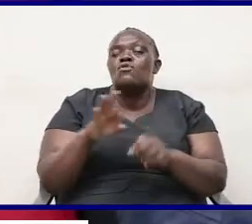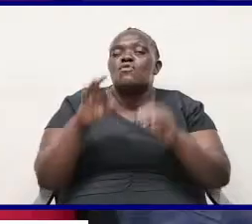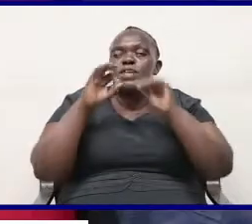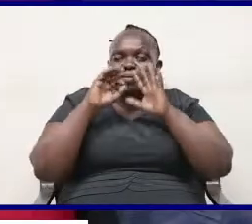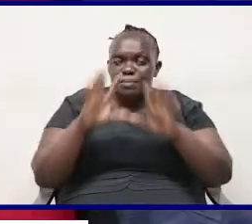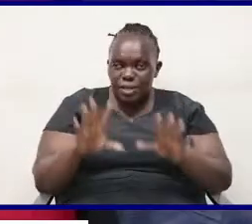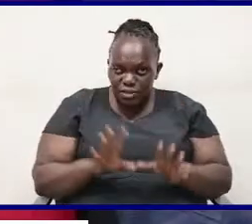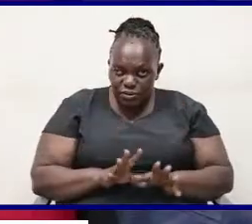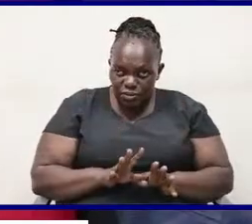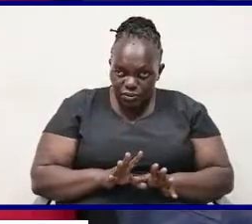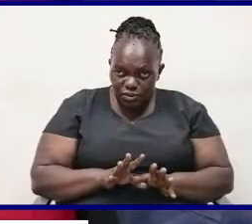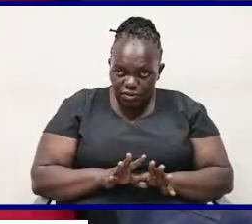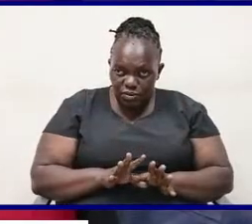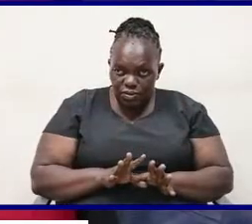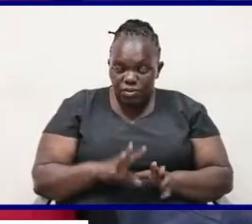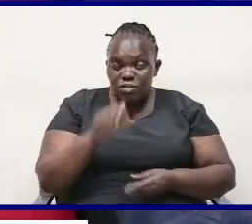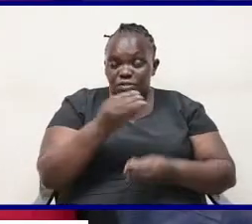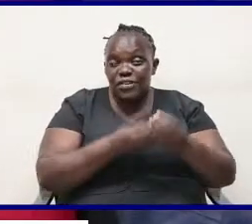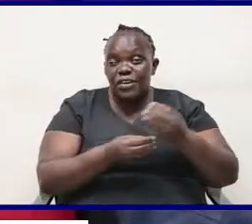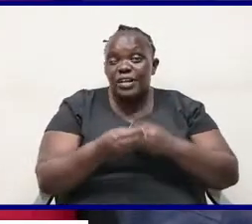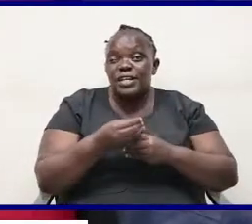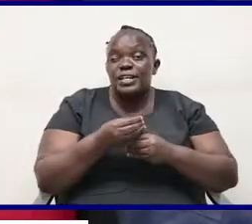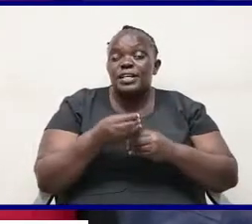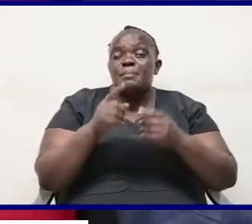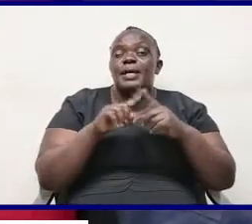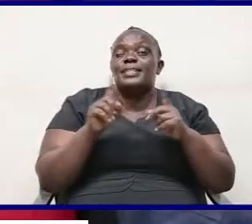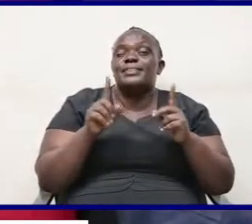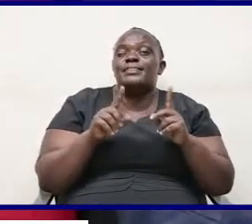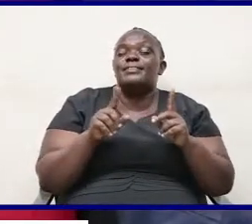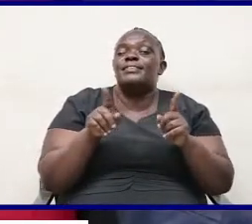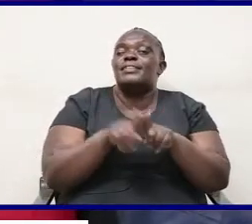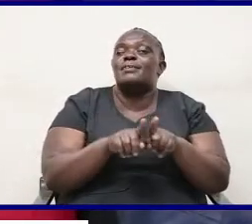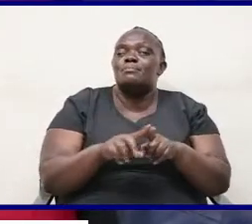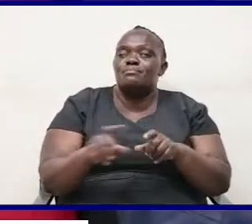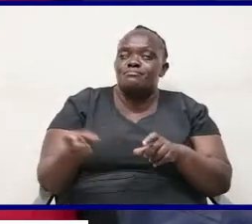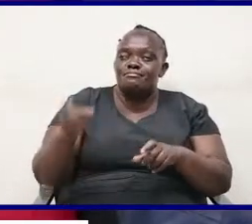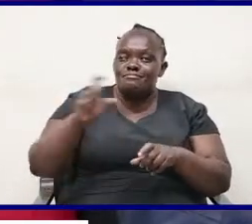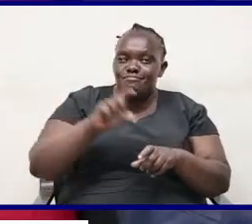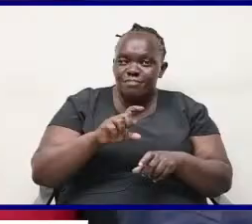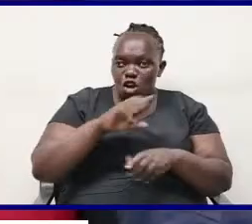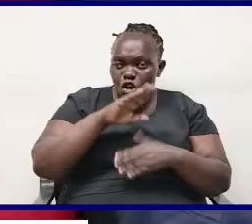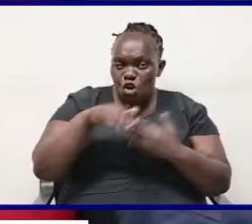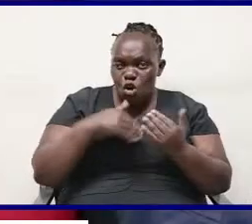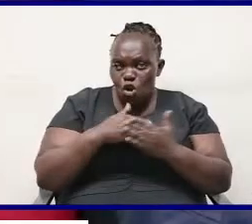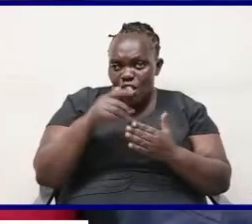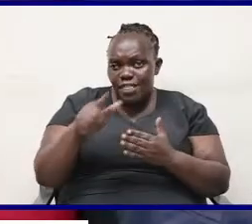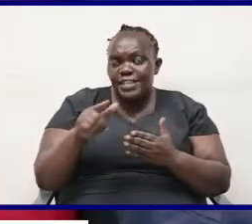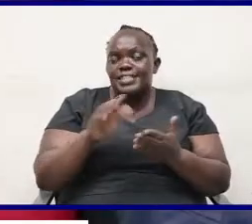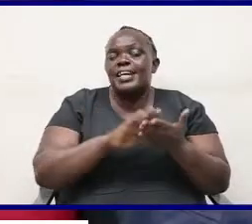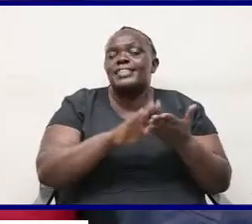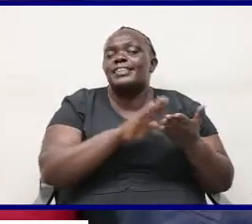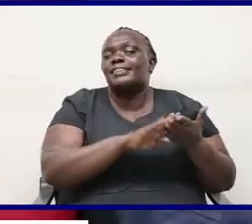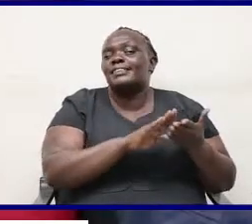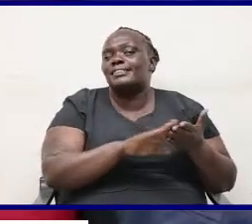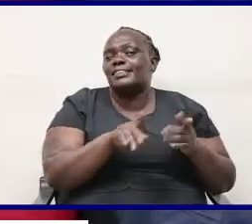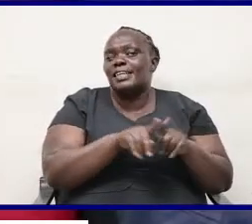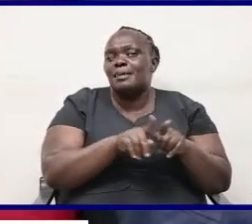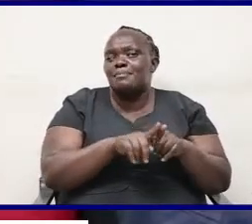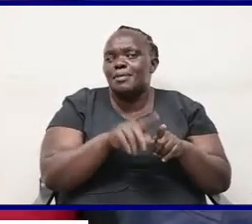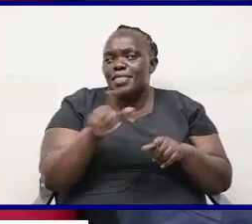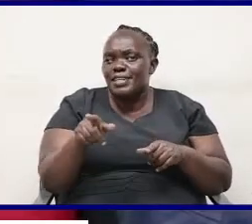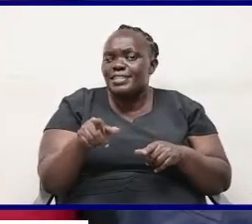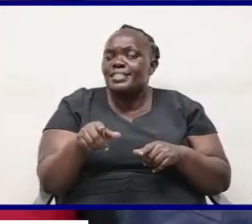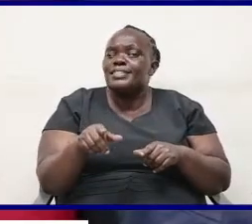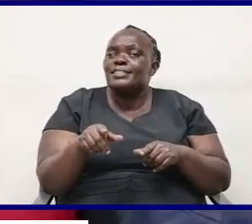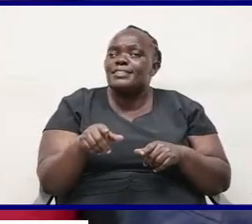information on external and internal trade. But in addition, I have all these agencies that are under me